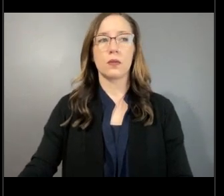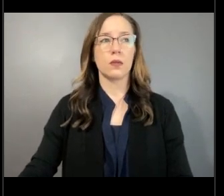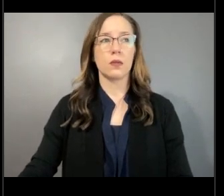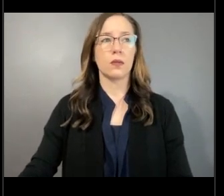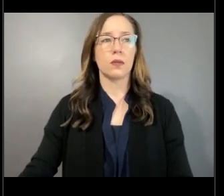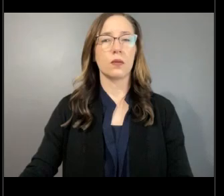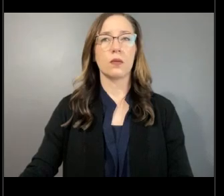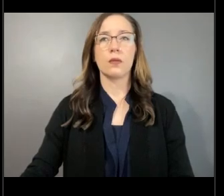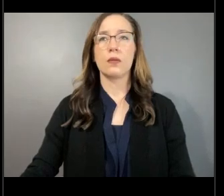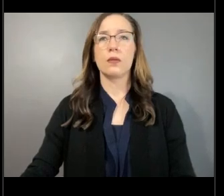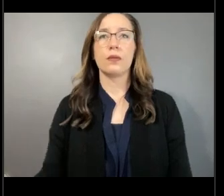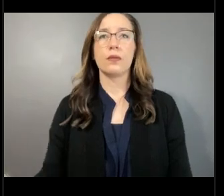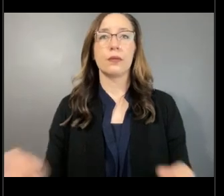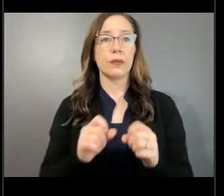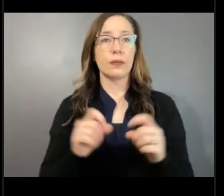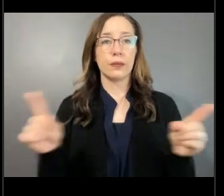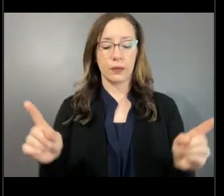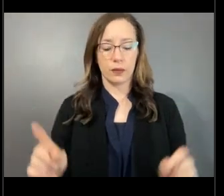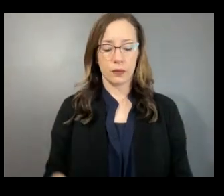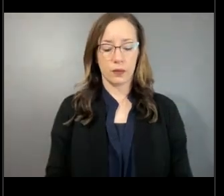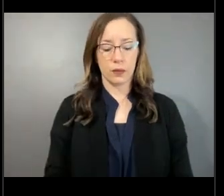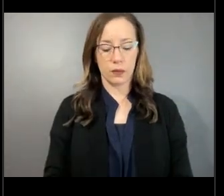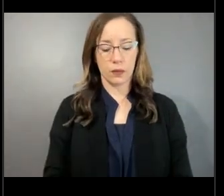this poll.